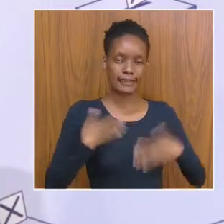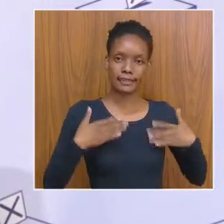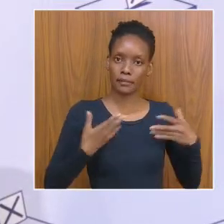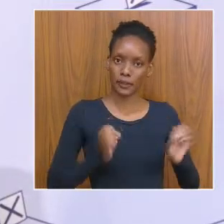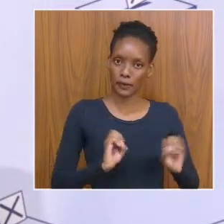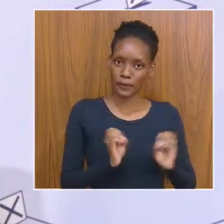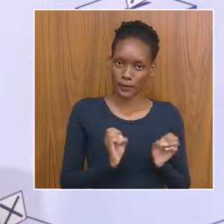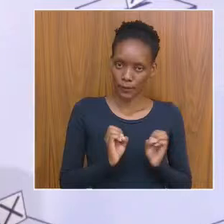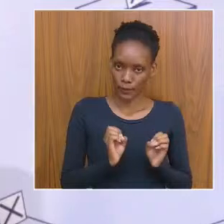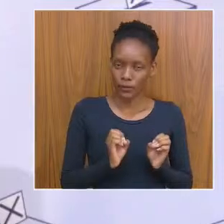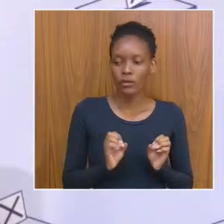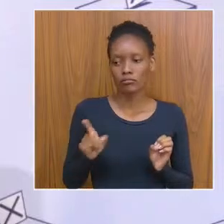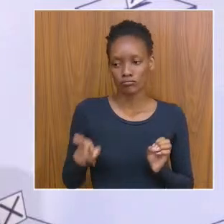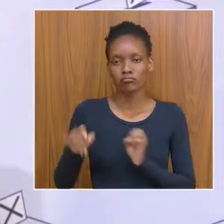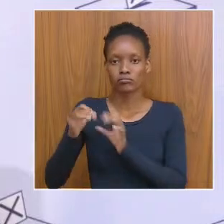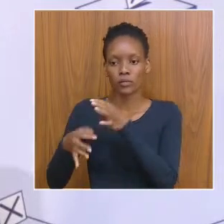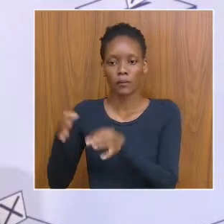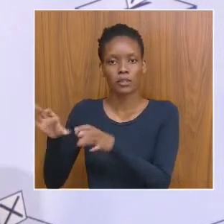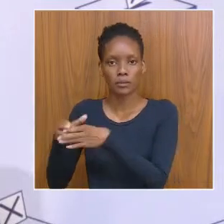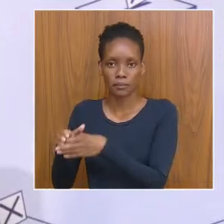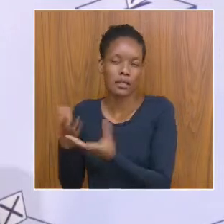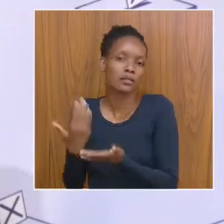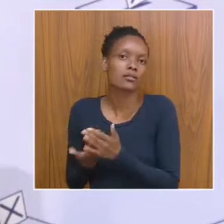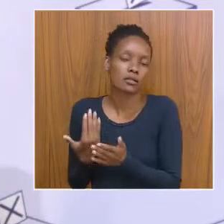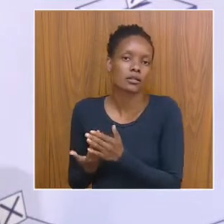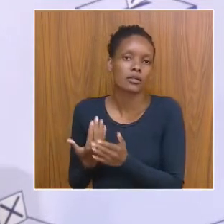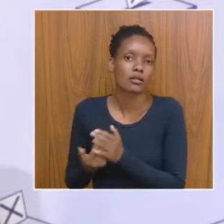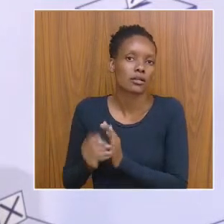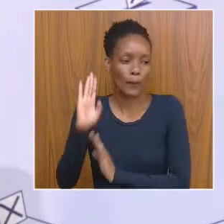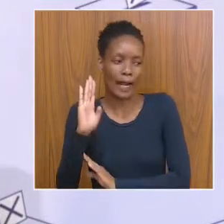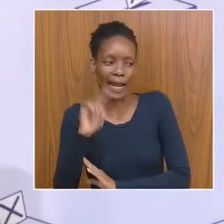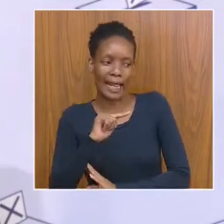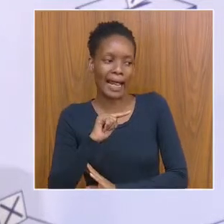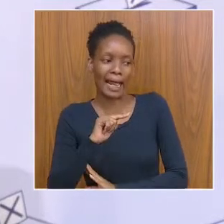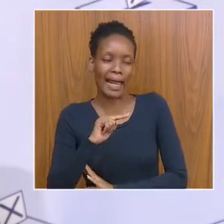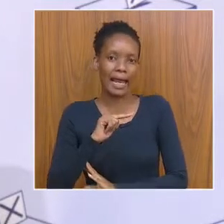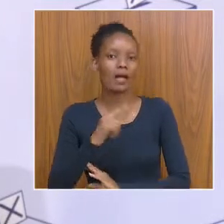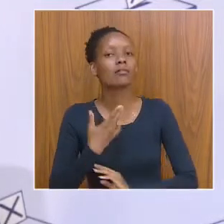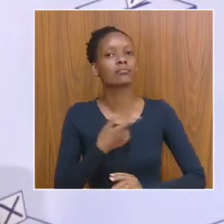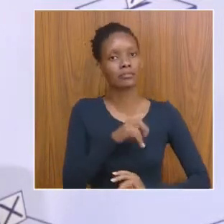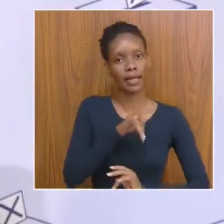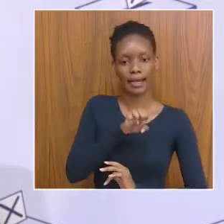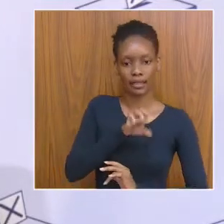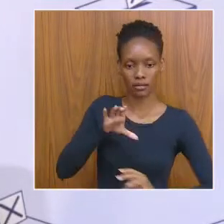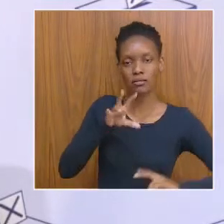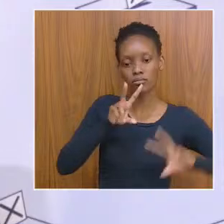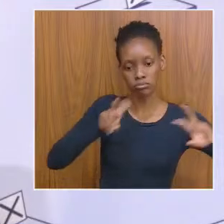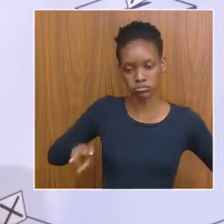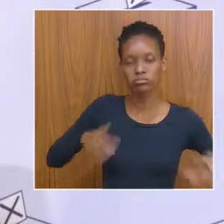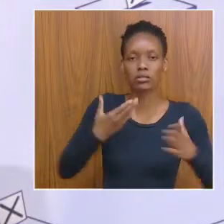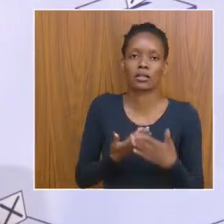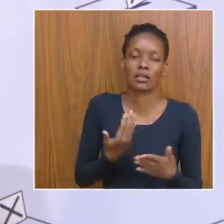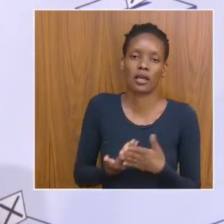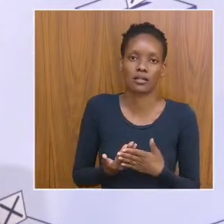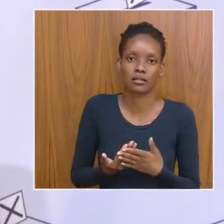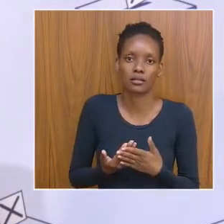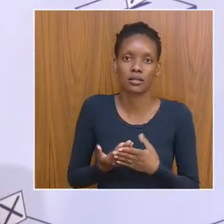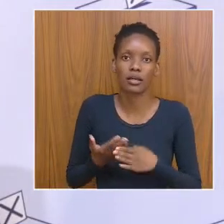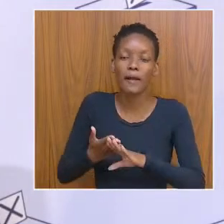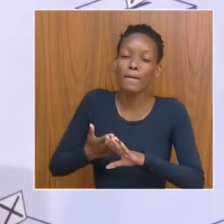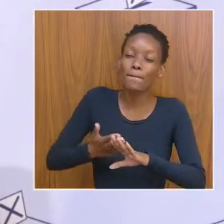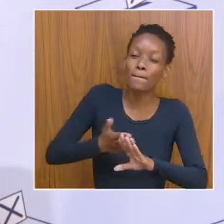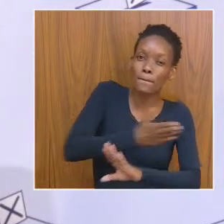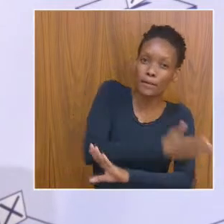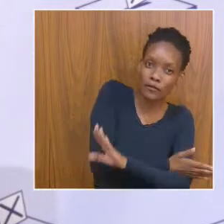Commission ought to have investigated and made a determination on before the list